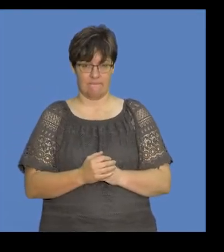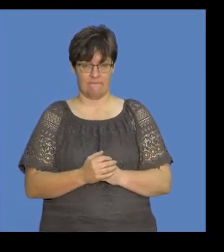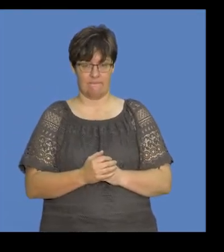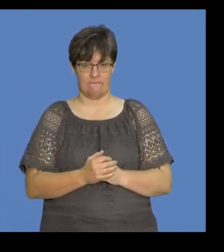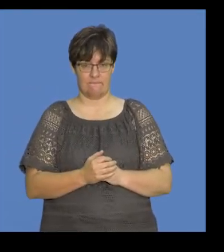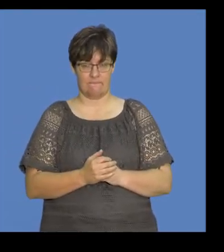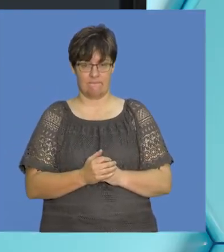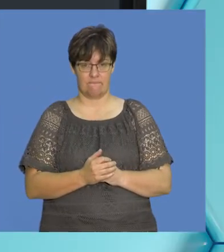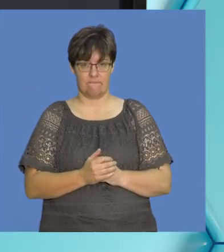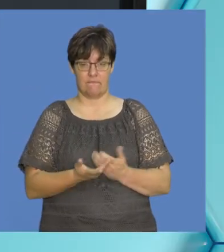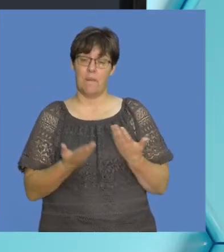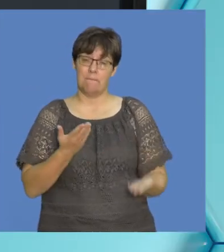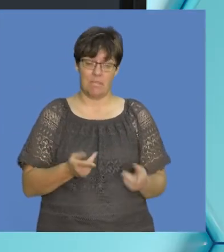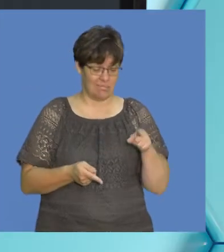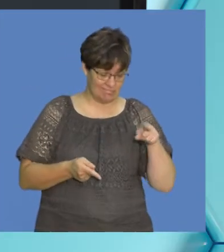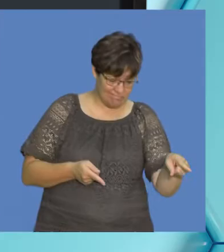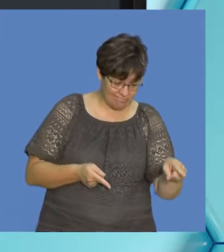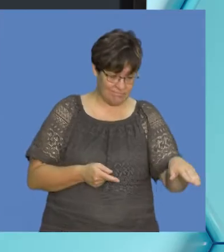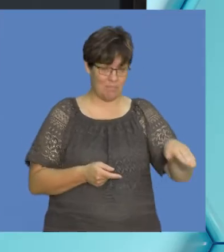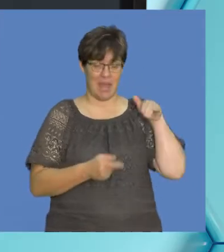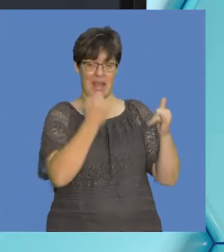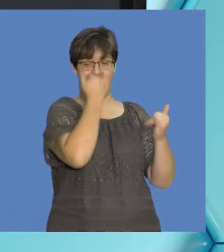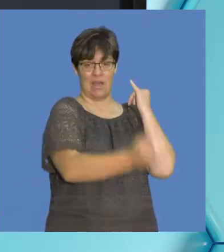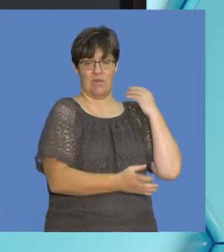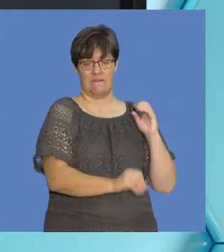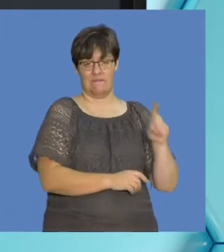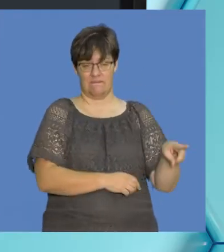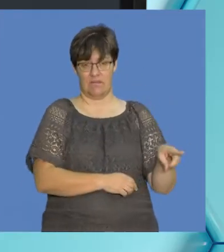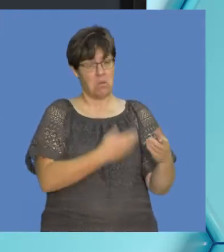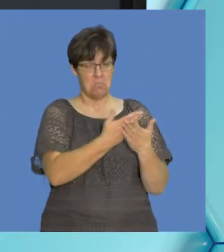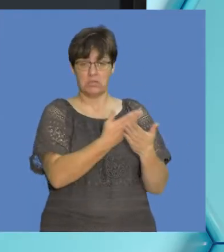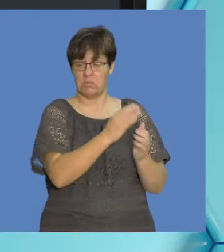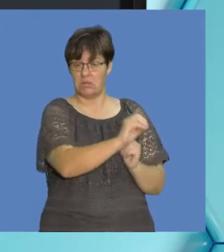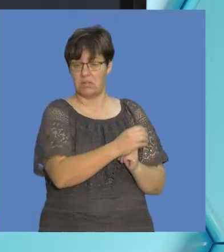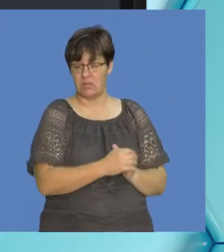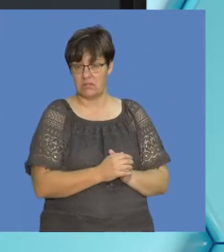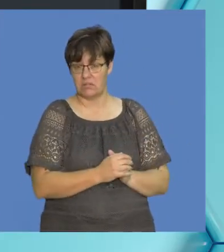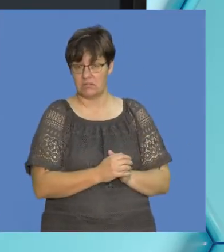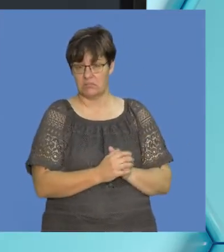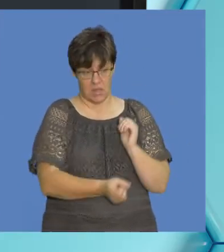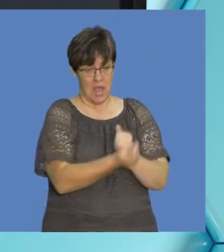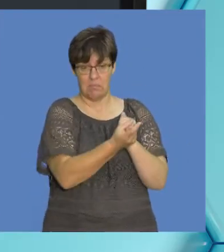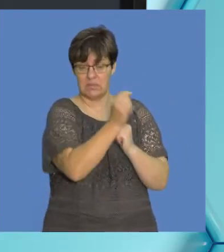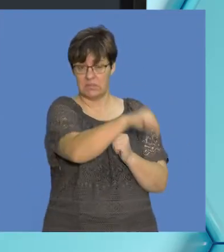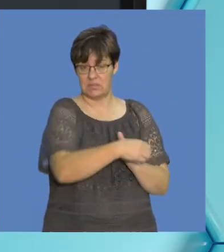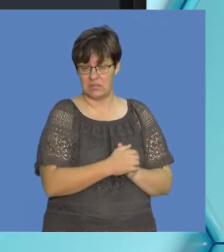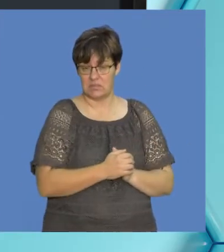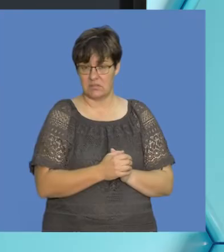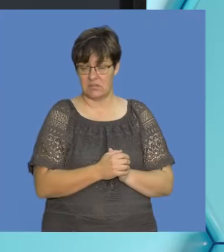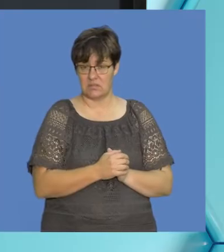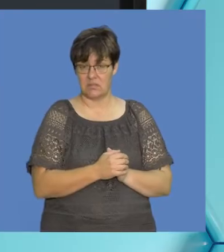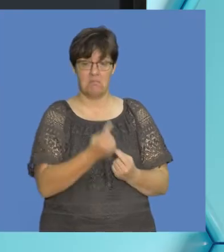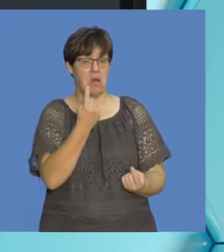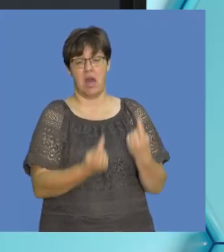Now, if the bank makes an error, okay, it's possible, it happens,